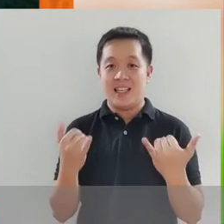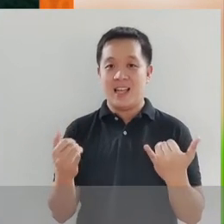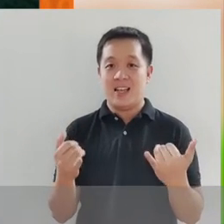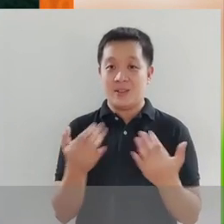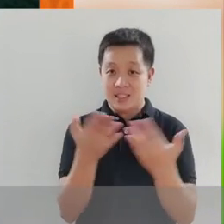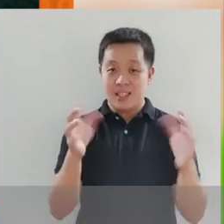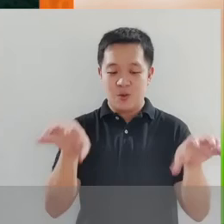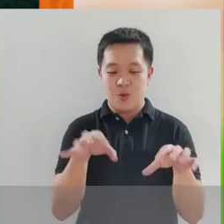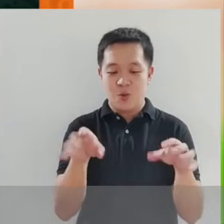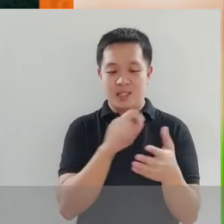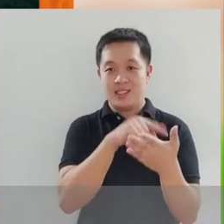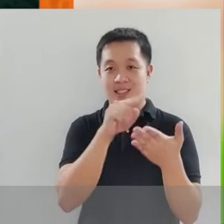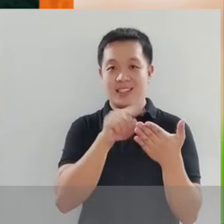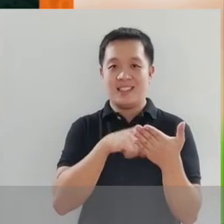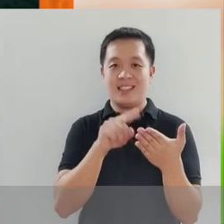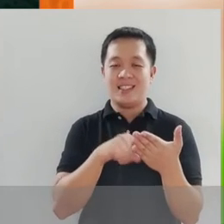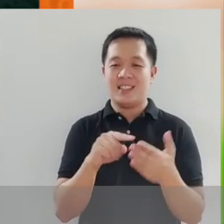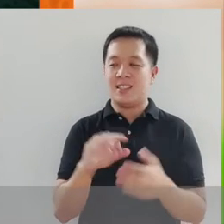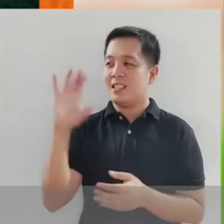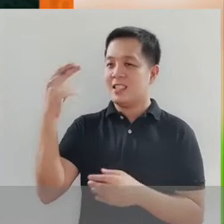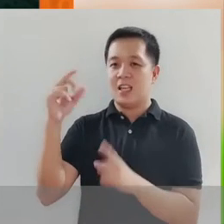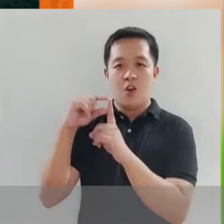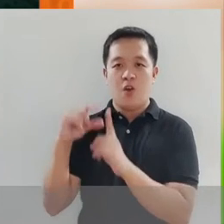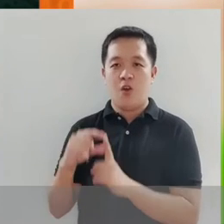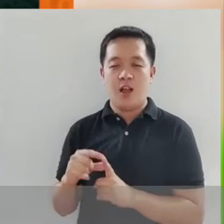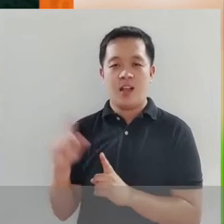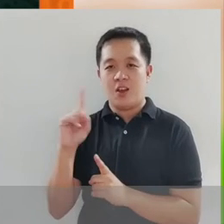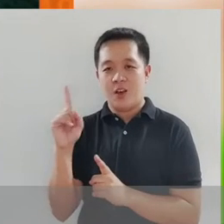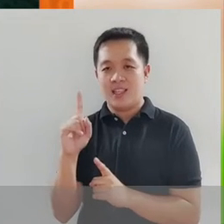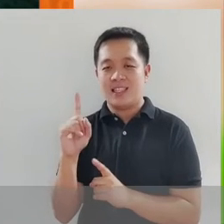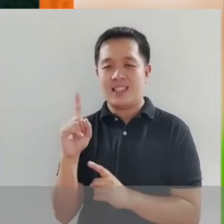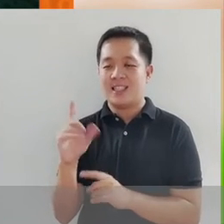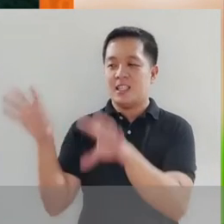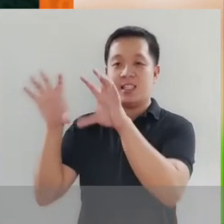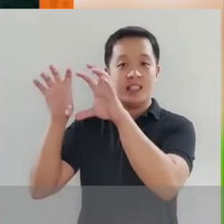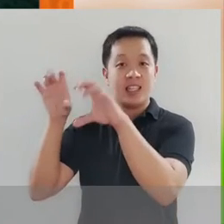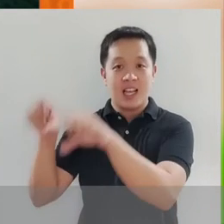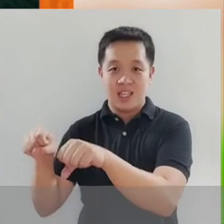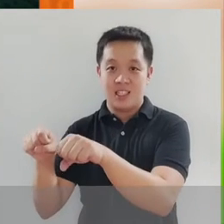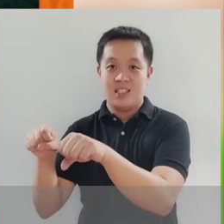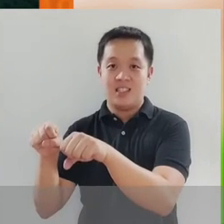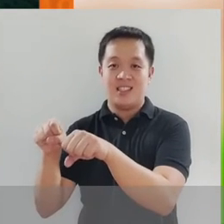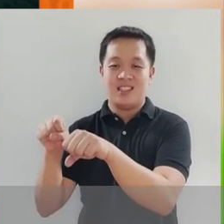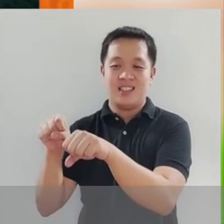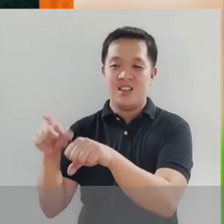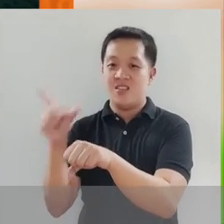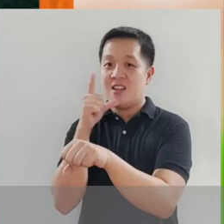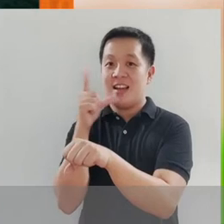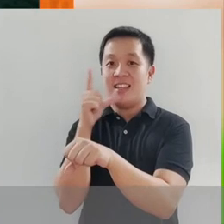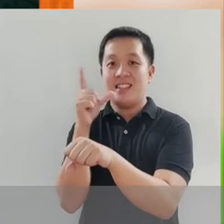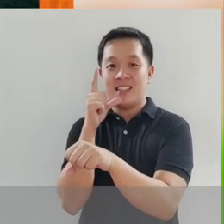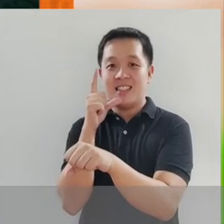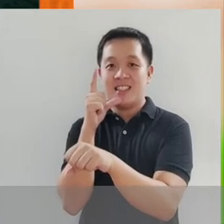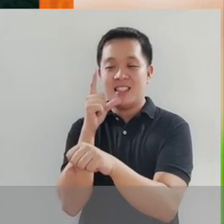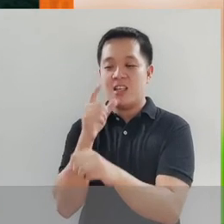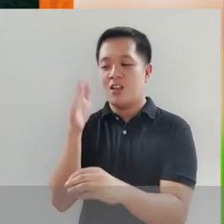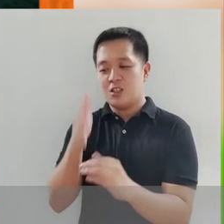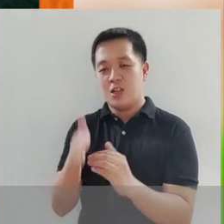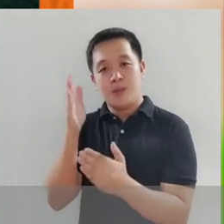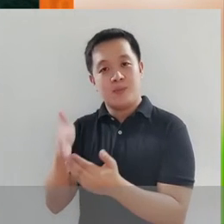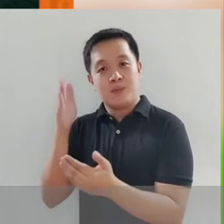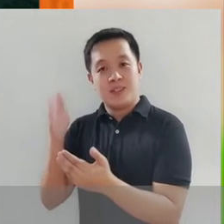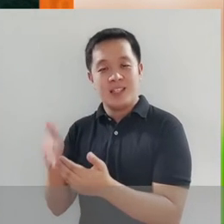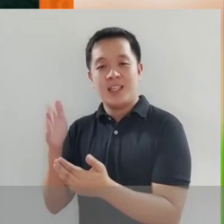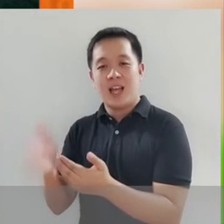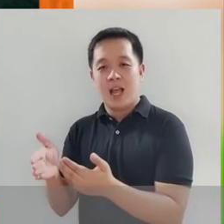Now let us check your work. Under the CH words are catch, launch,